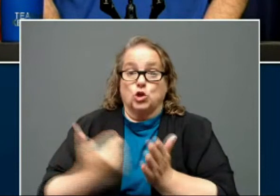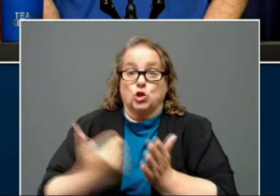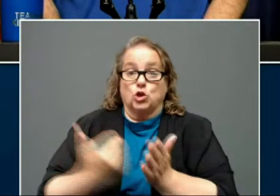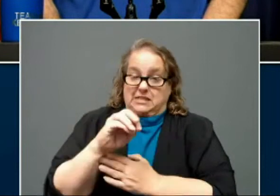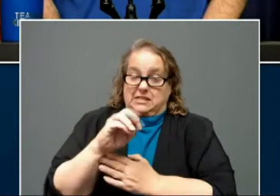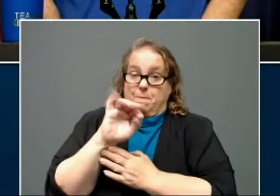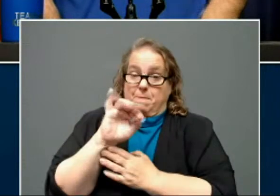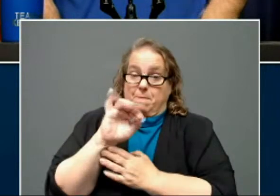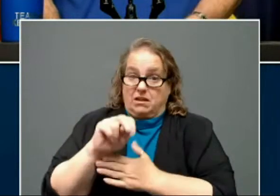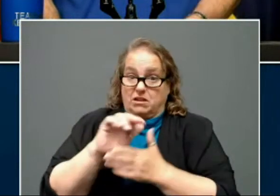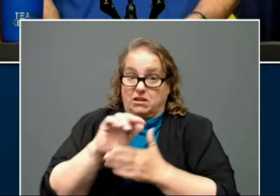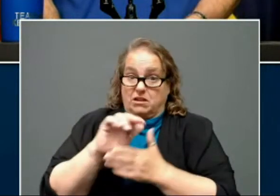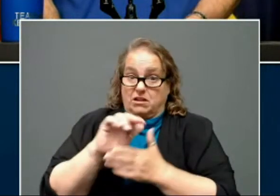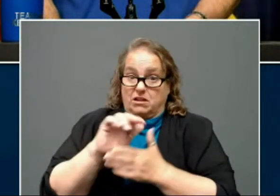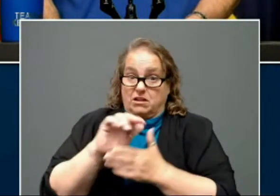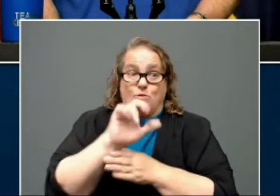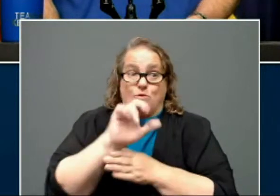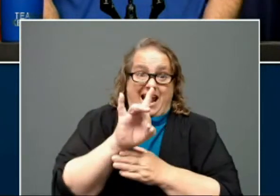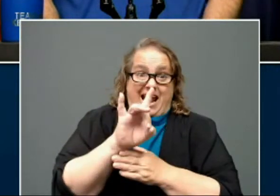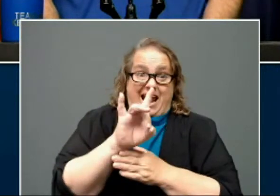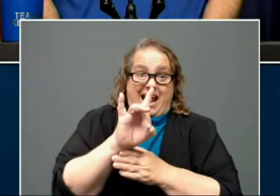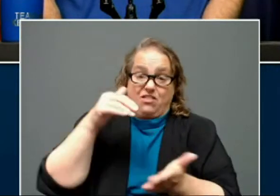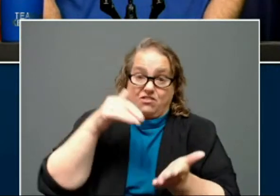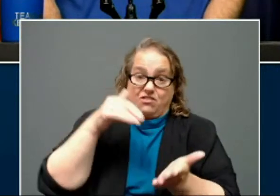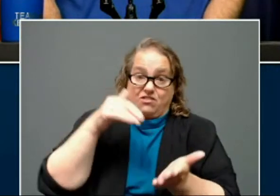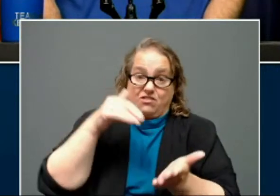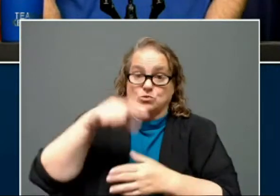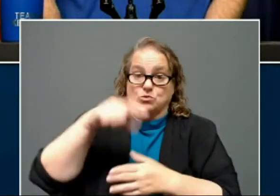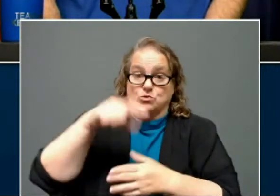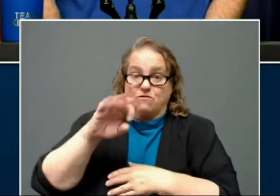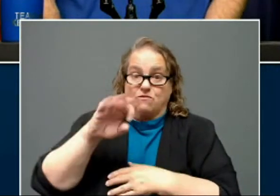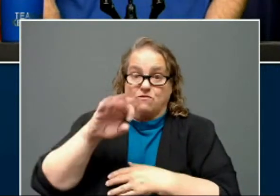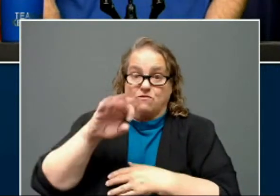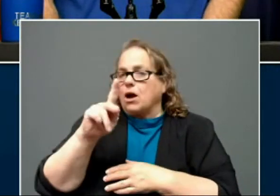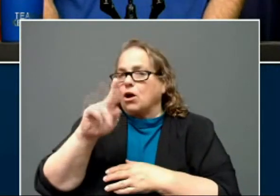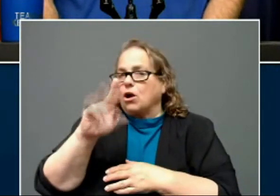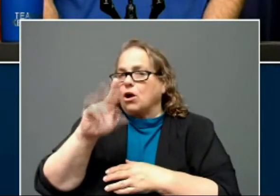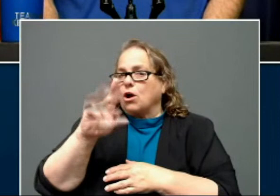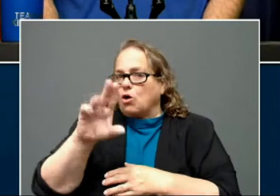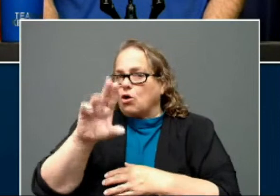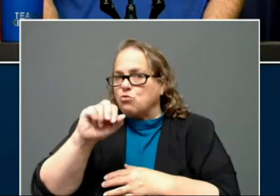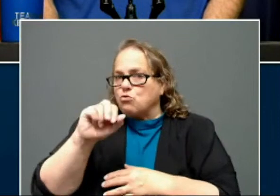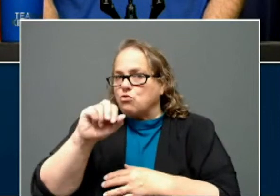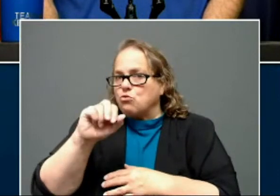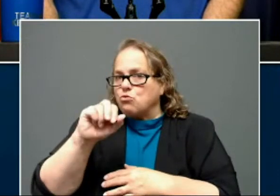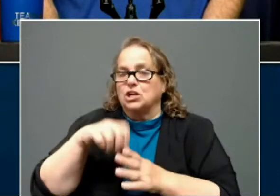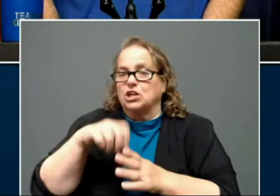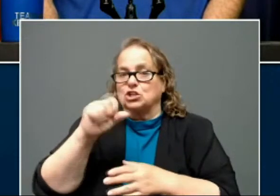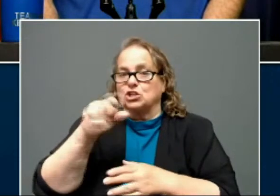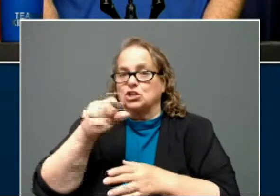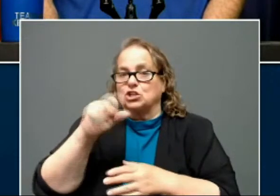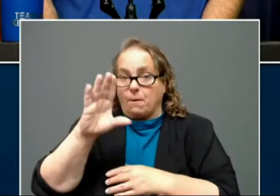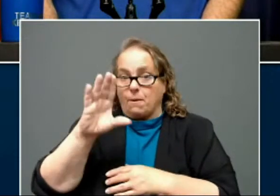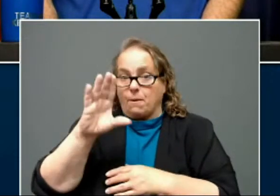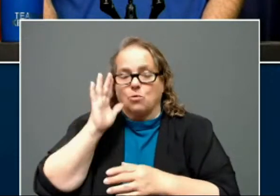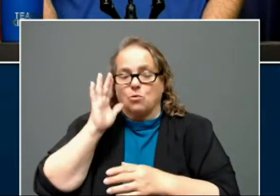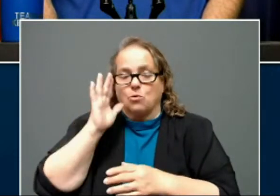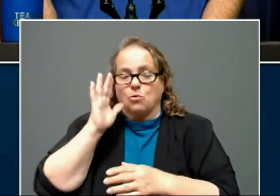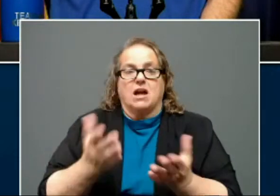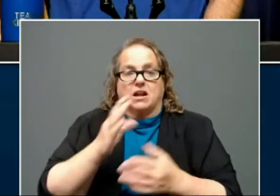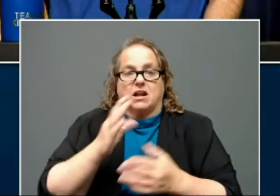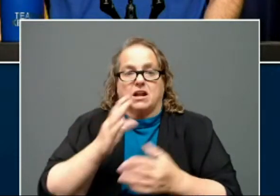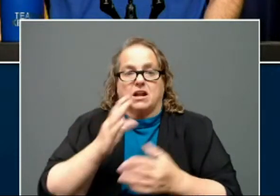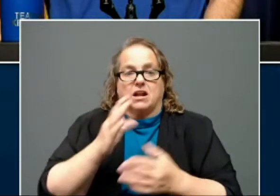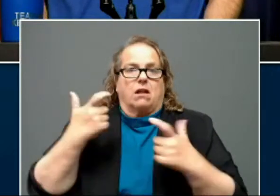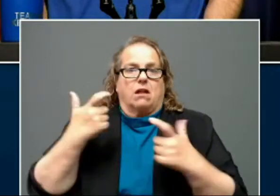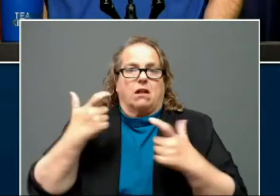380,000 square foot facility on Buck Creek Road in Shelby County will provide the company with much needed space to meet substantial